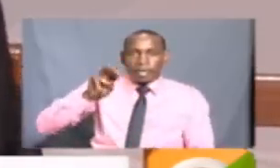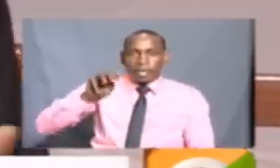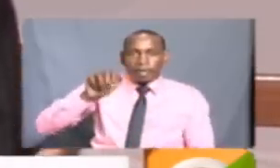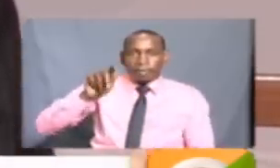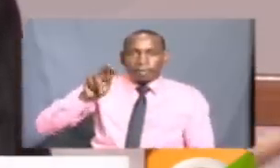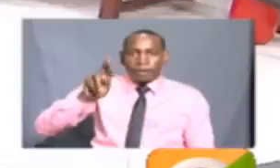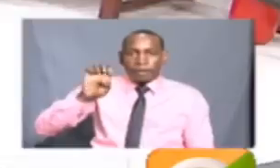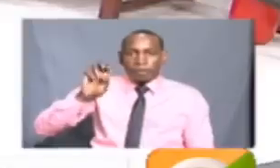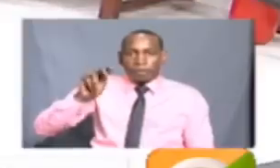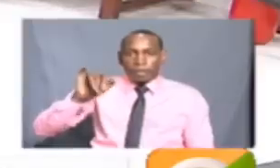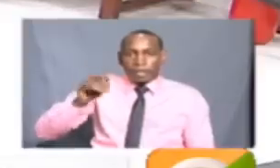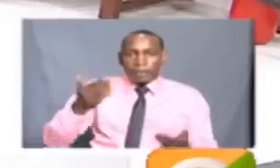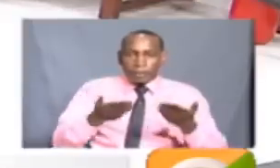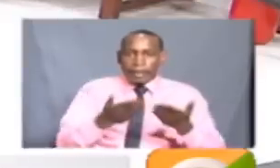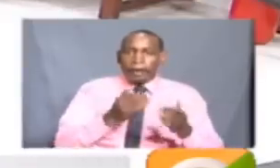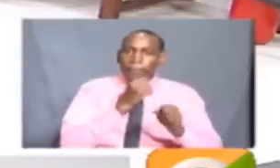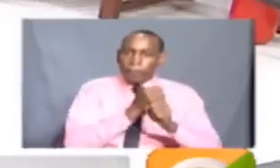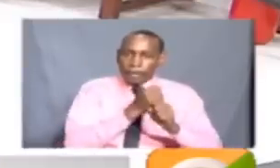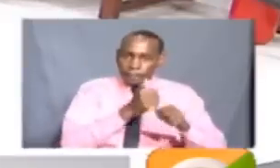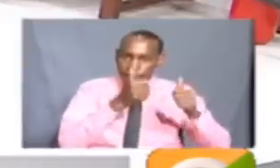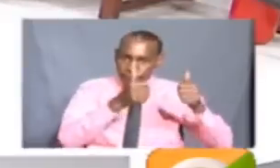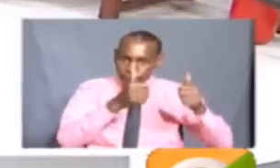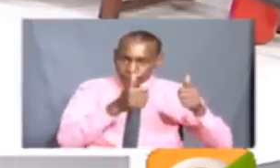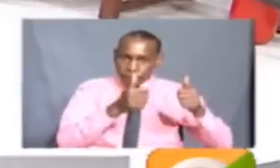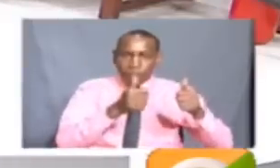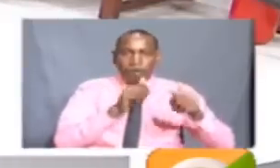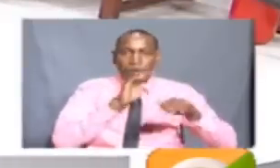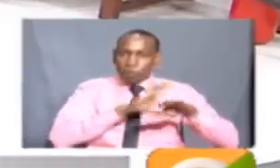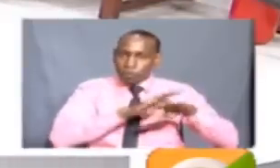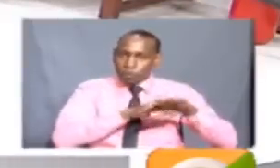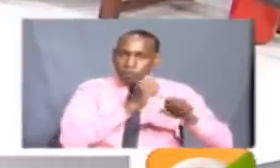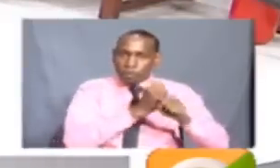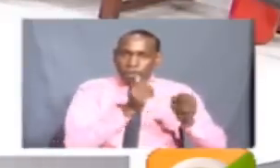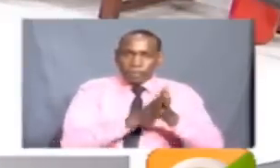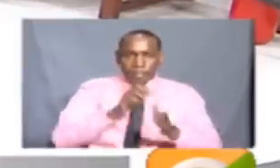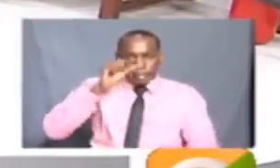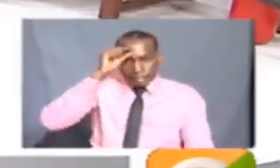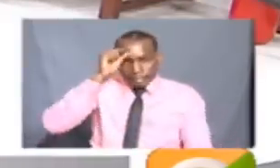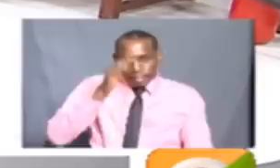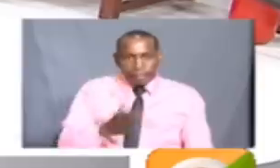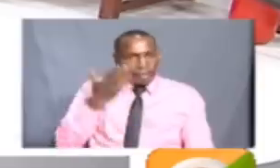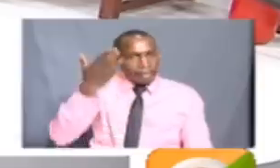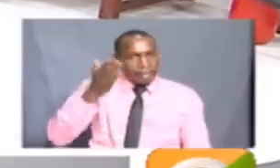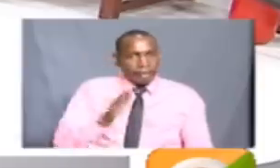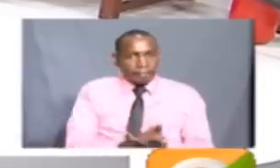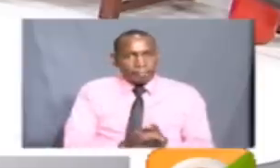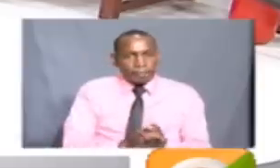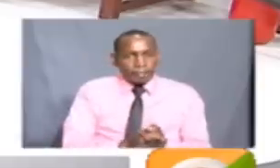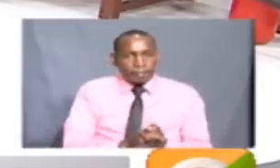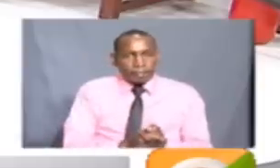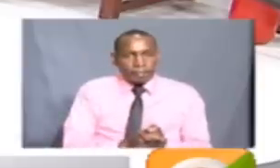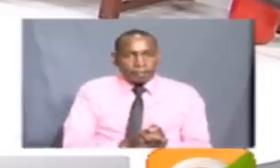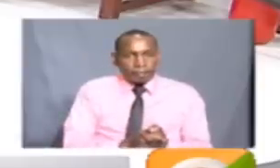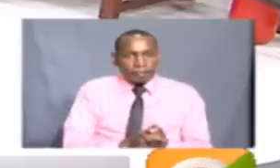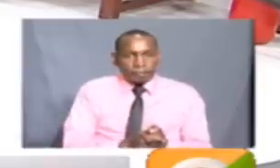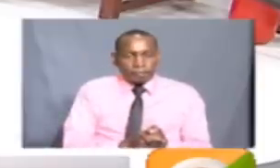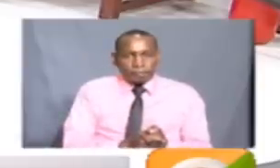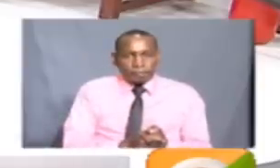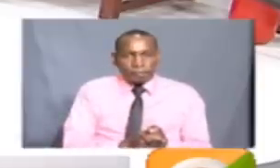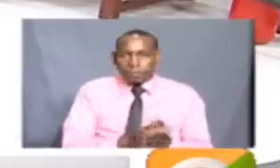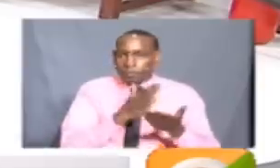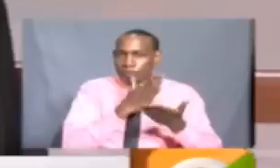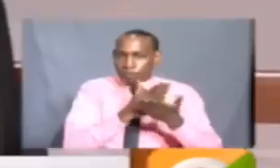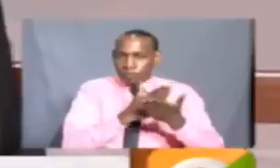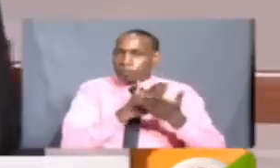Makueni, where they're doing very good work, and Governor Kibwana, really, you can't light a candle